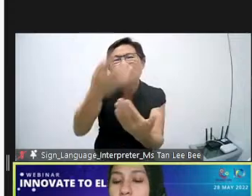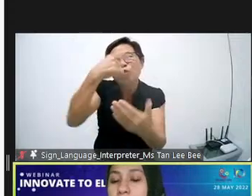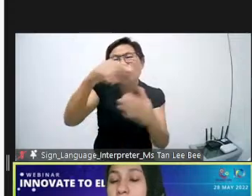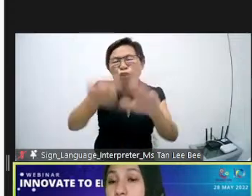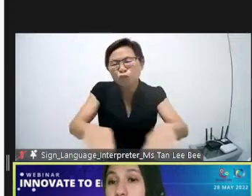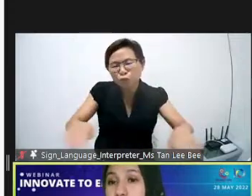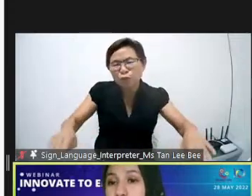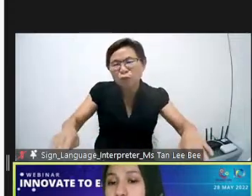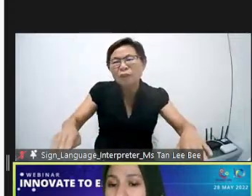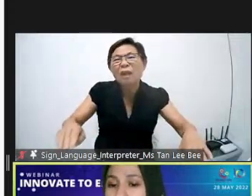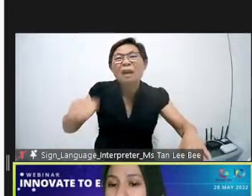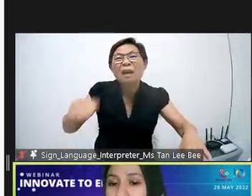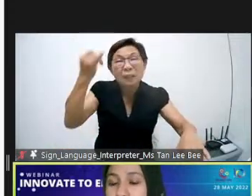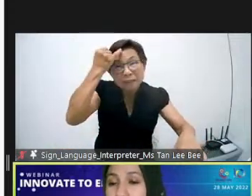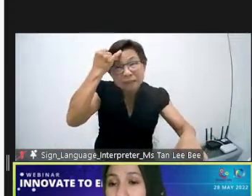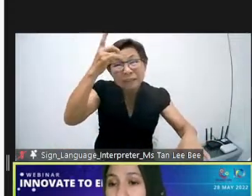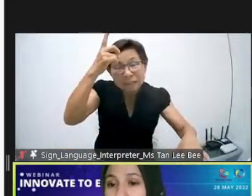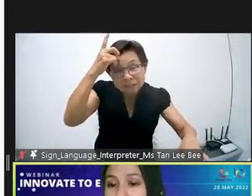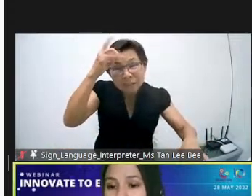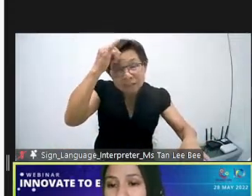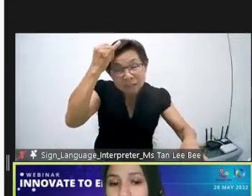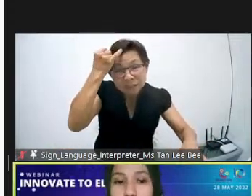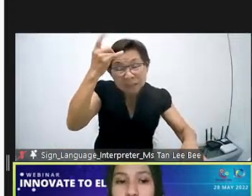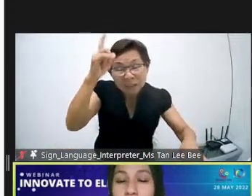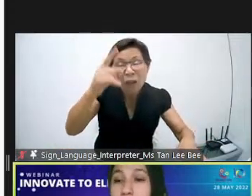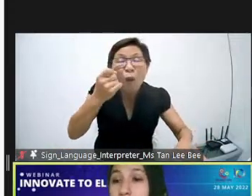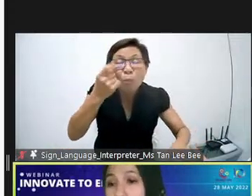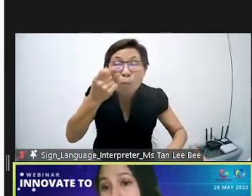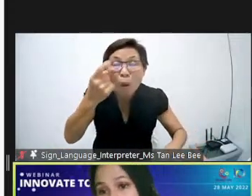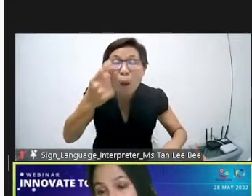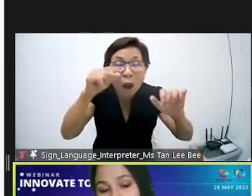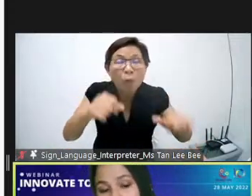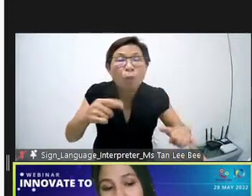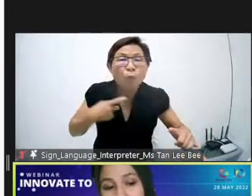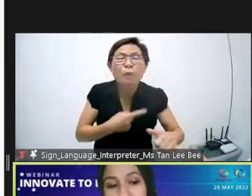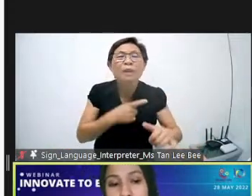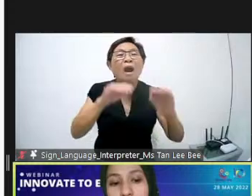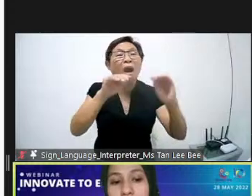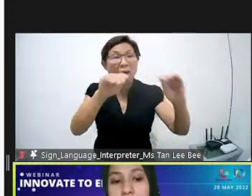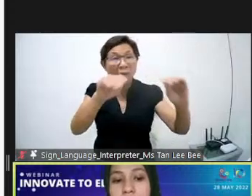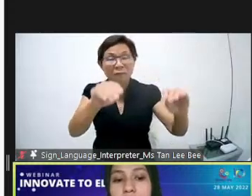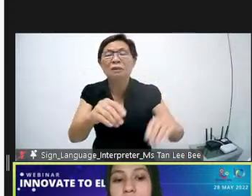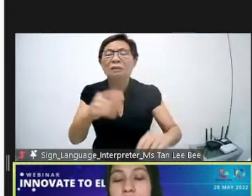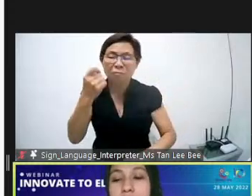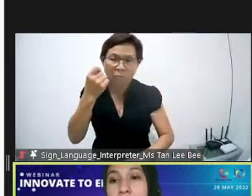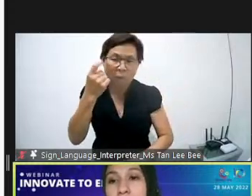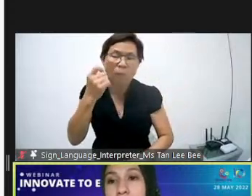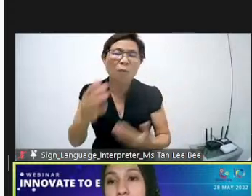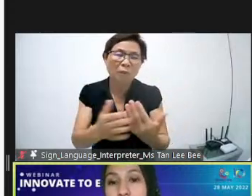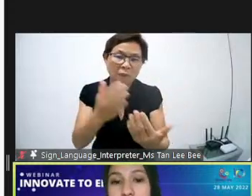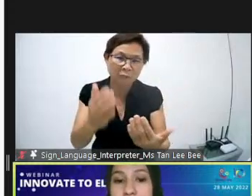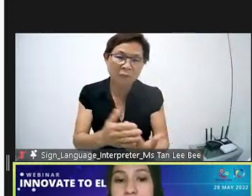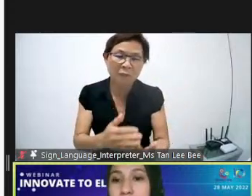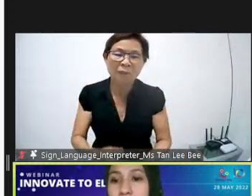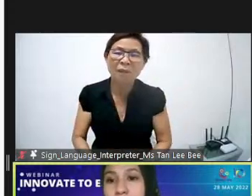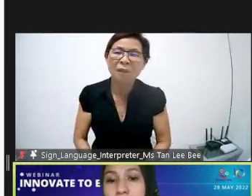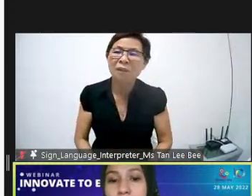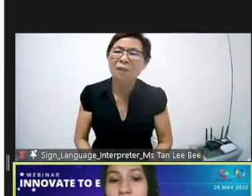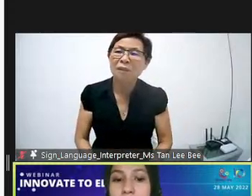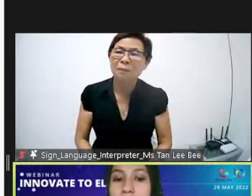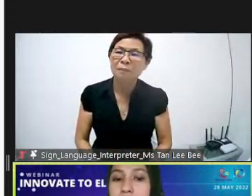to make it easier for students understand what we have said. On the next